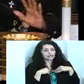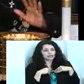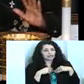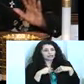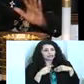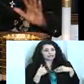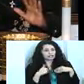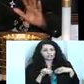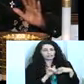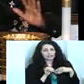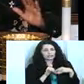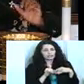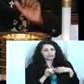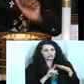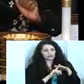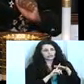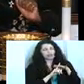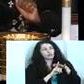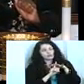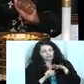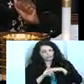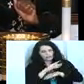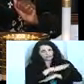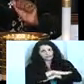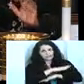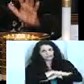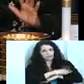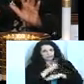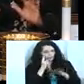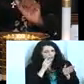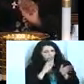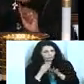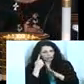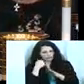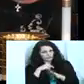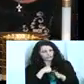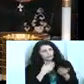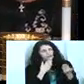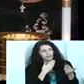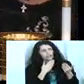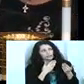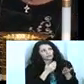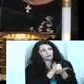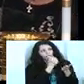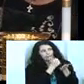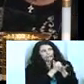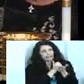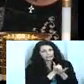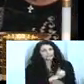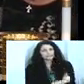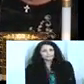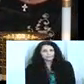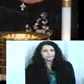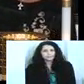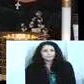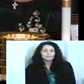us. We thank you in your many precious names. Amen. Amen.